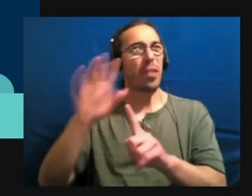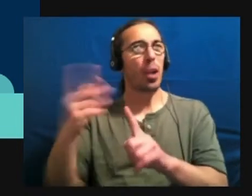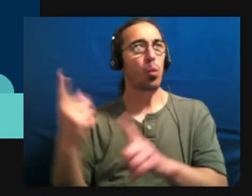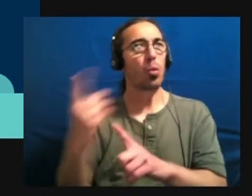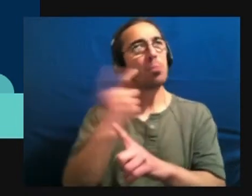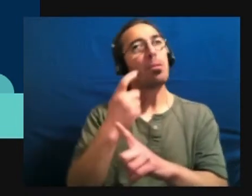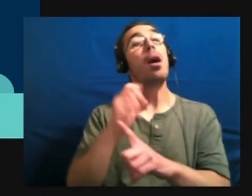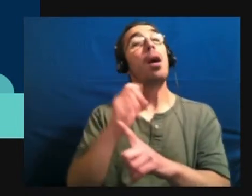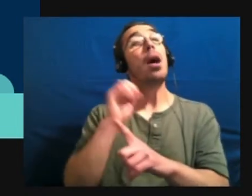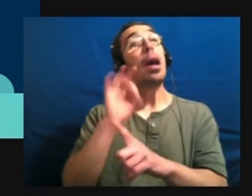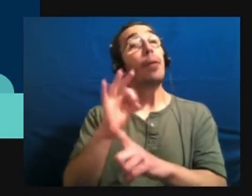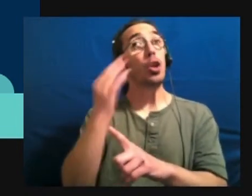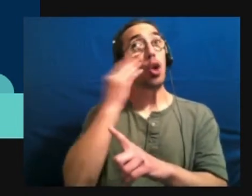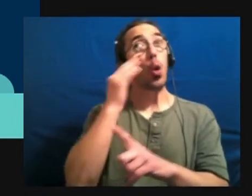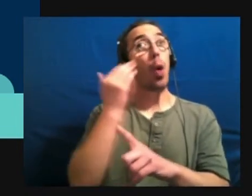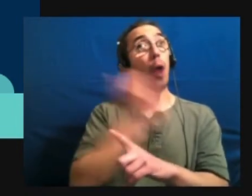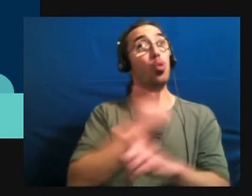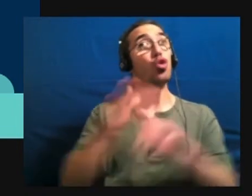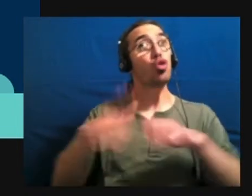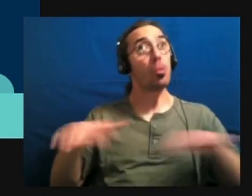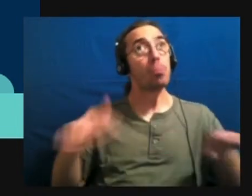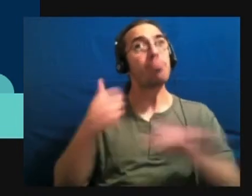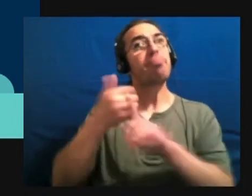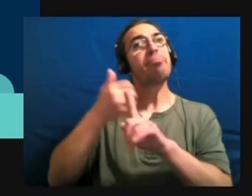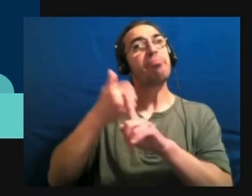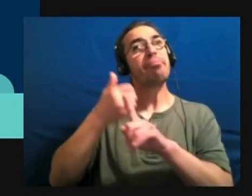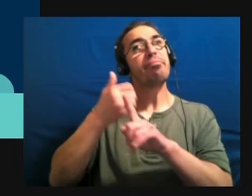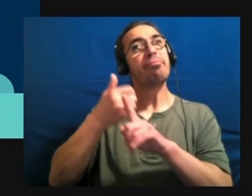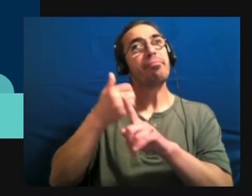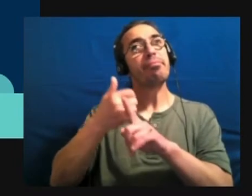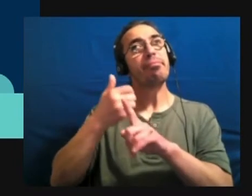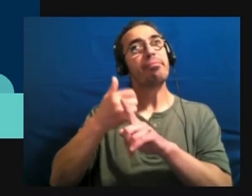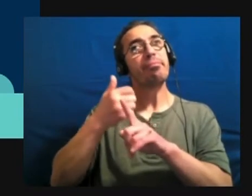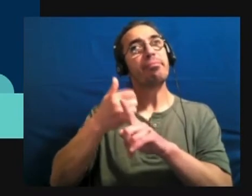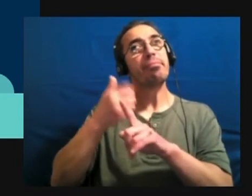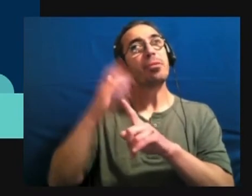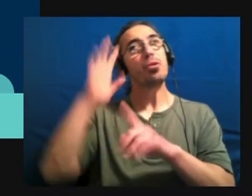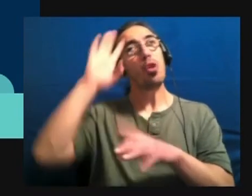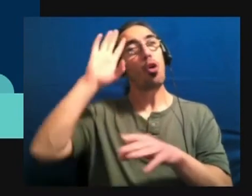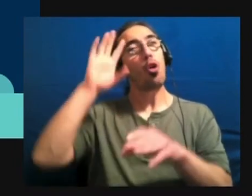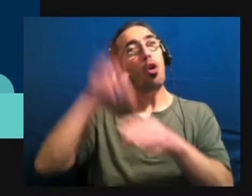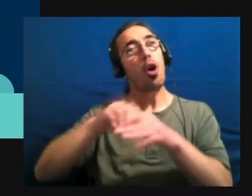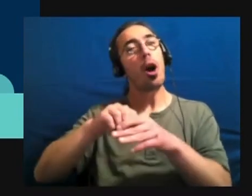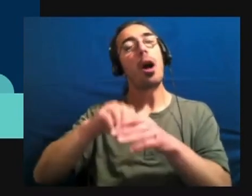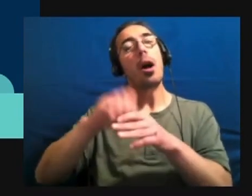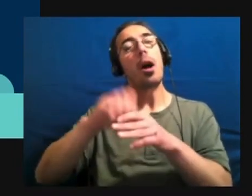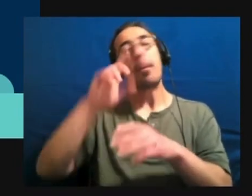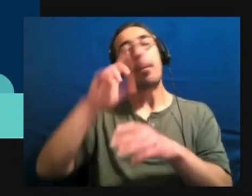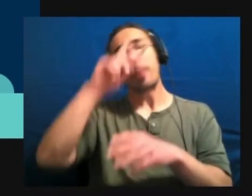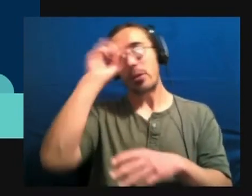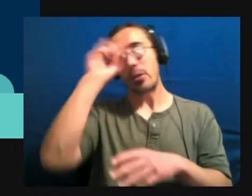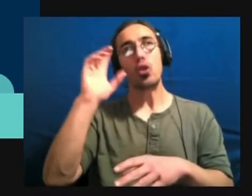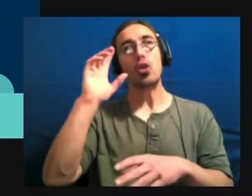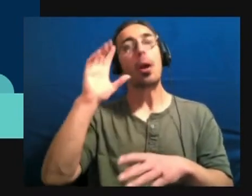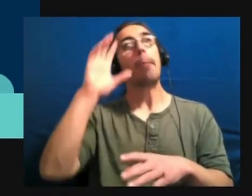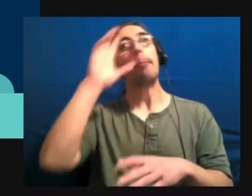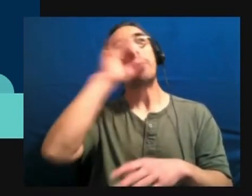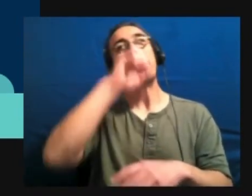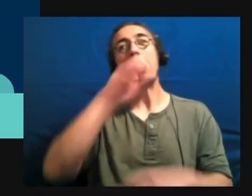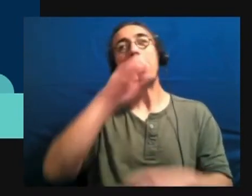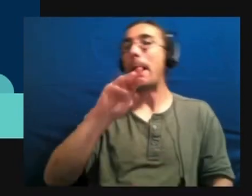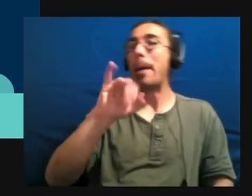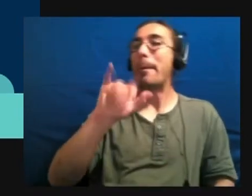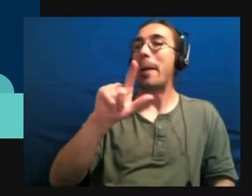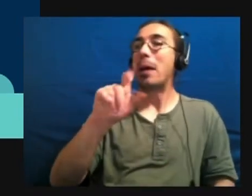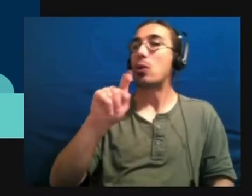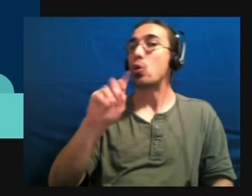that our children are autistic because they're, quote, missing milestones, that is because we're looking